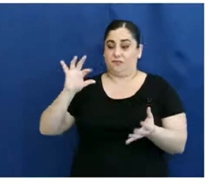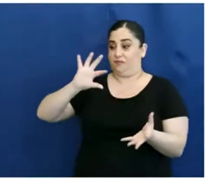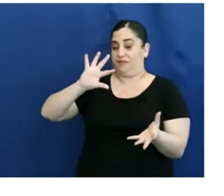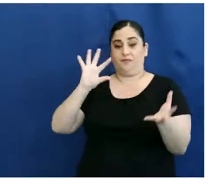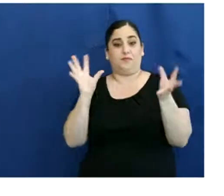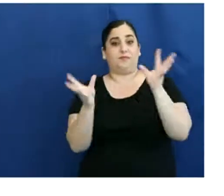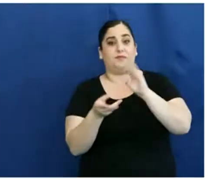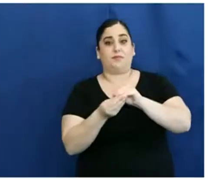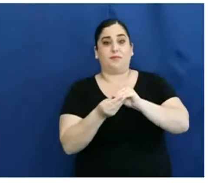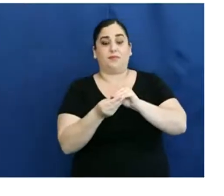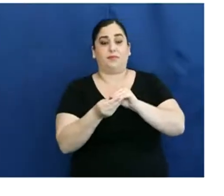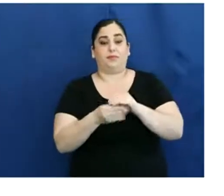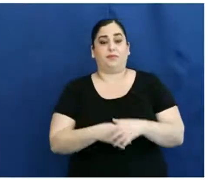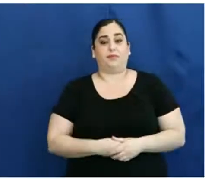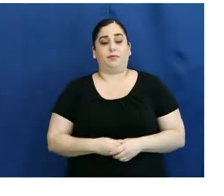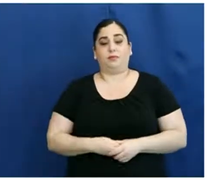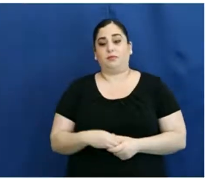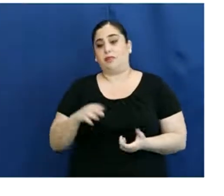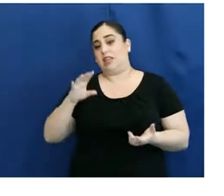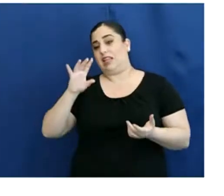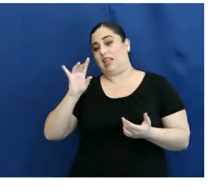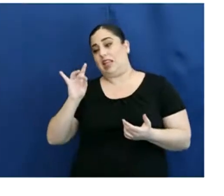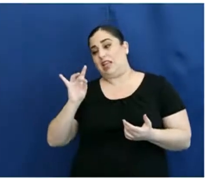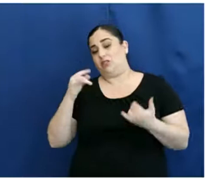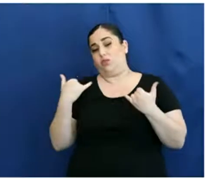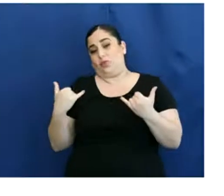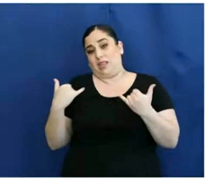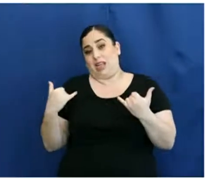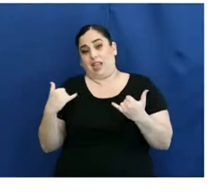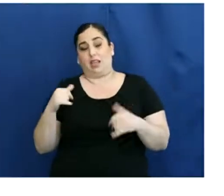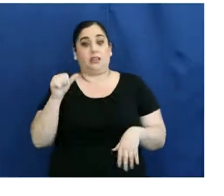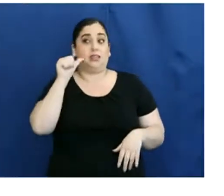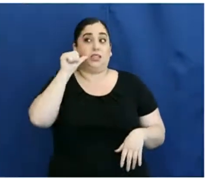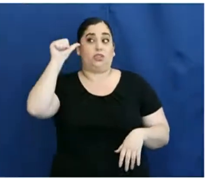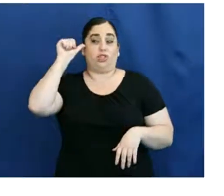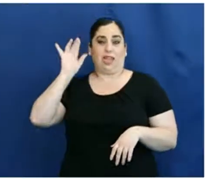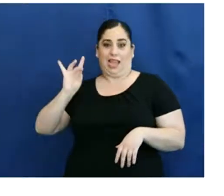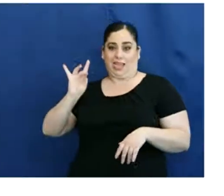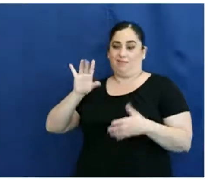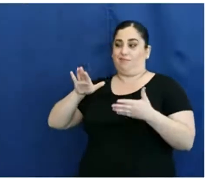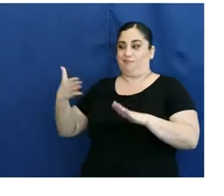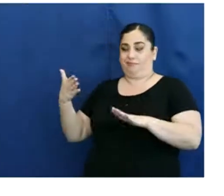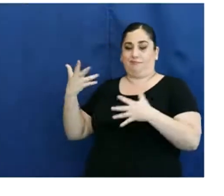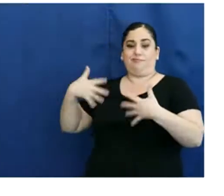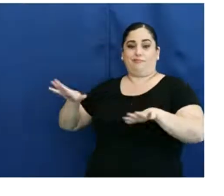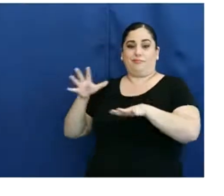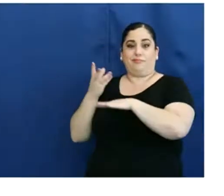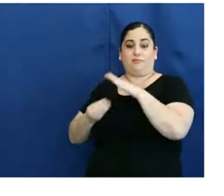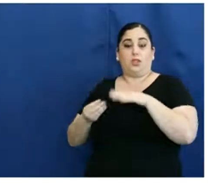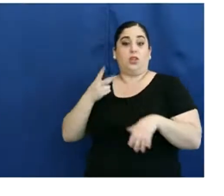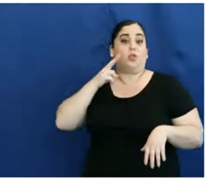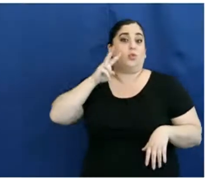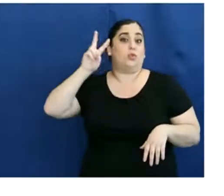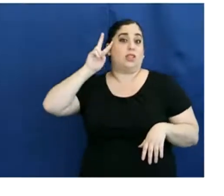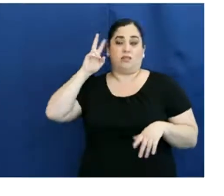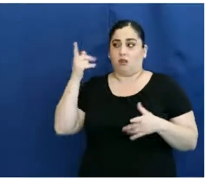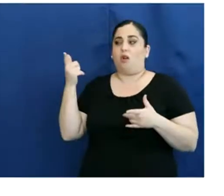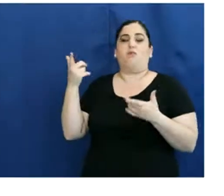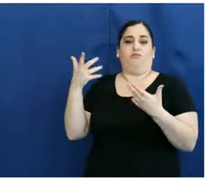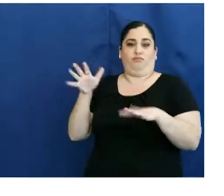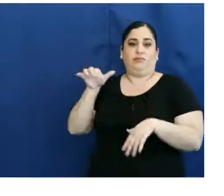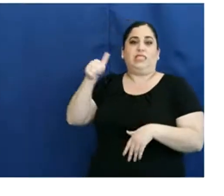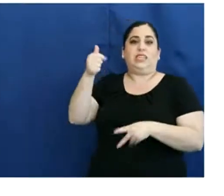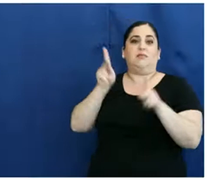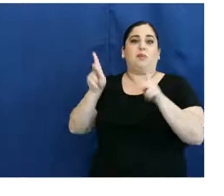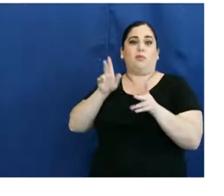we were reporting today, 8 yesterday, 10 the day before. And you can see, unfortunately, we are approaching the 3,500